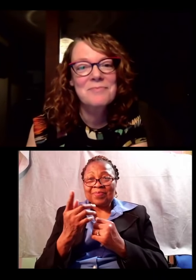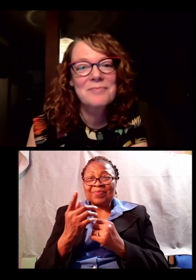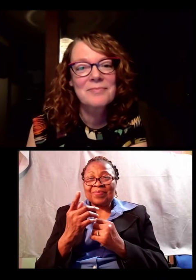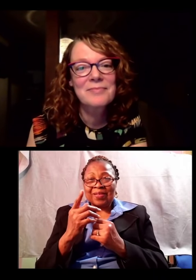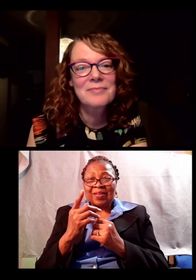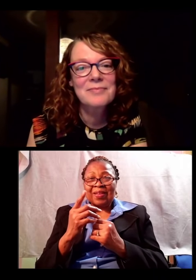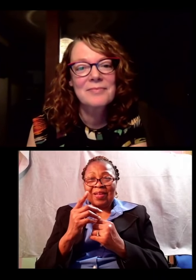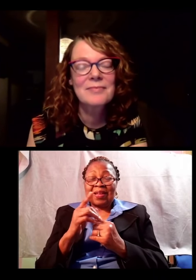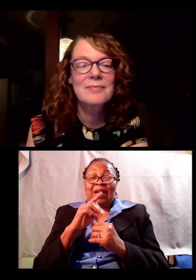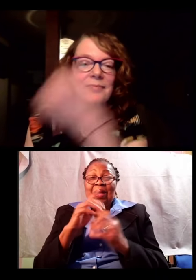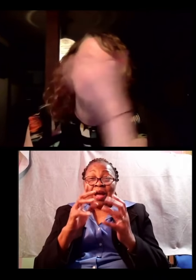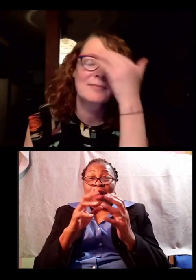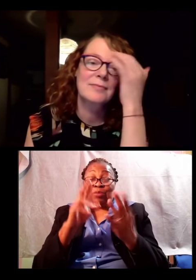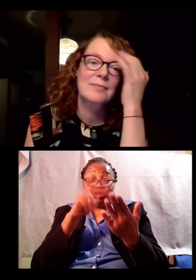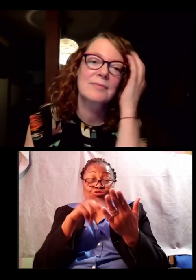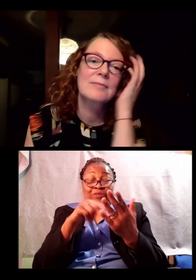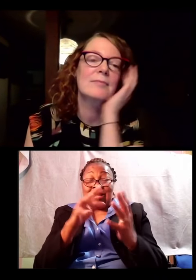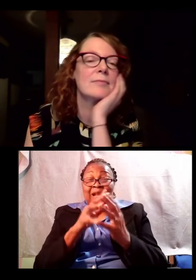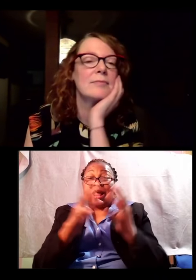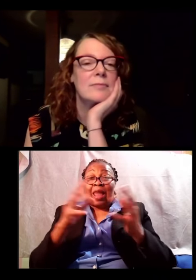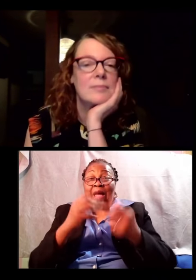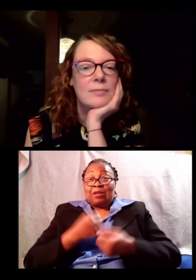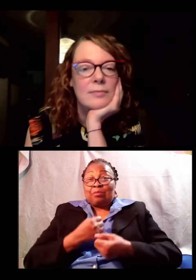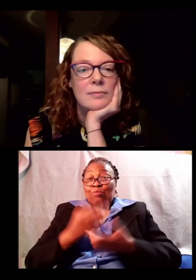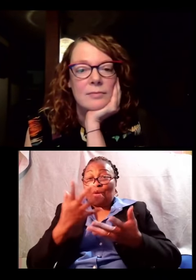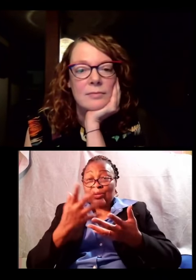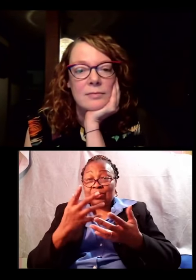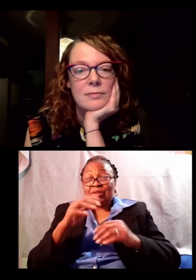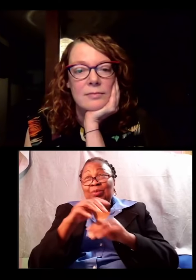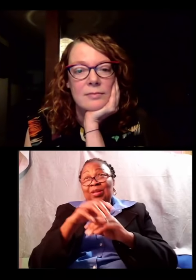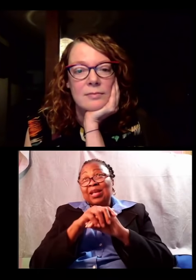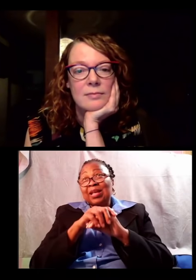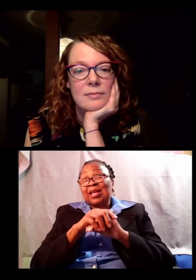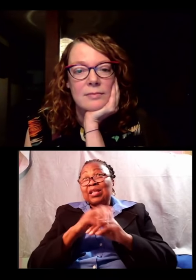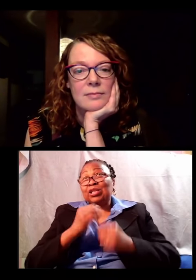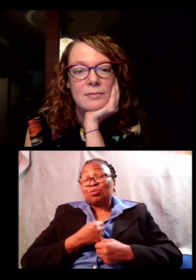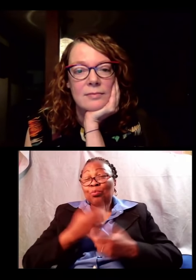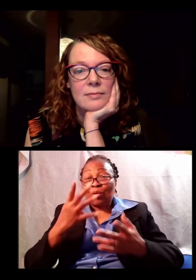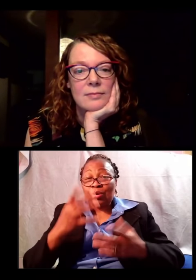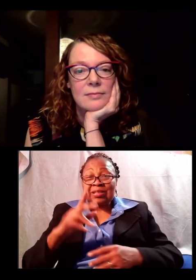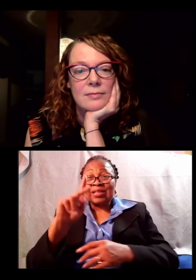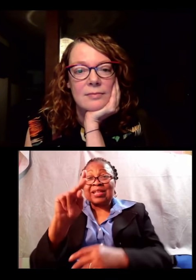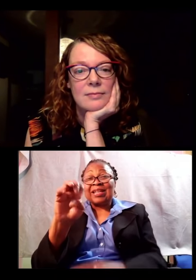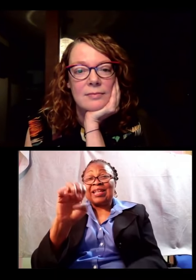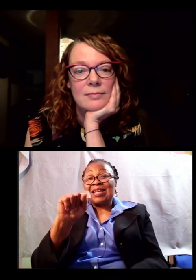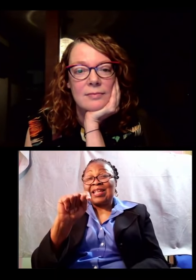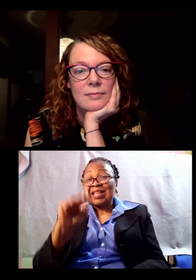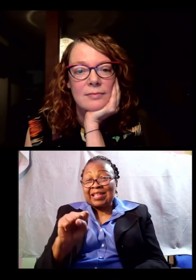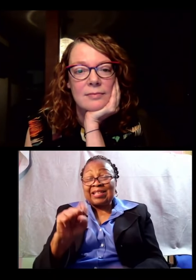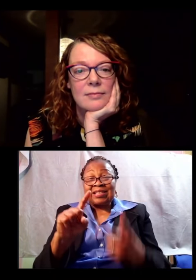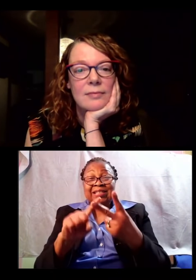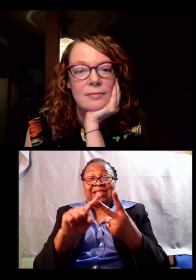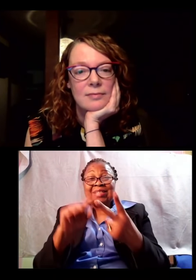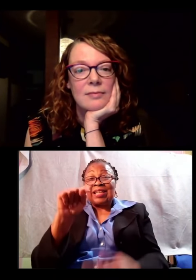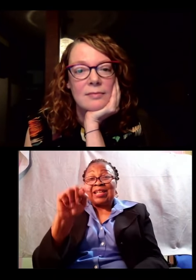Very much so. I was reading a lot of poetry. We got the English poets. We got Keats, Tennyson, Wordsworth, and